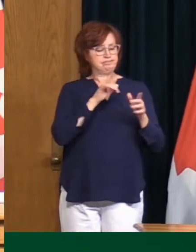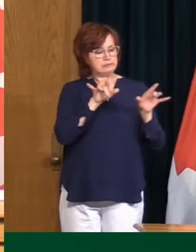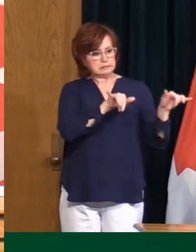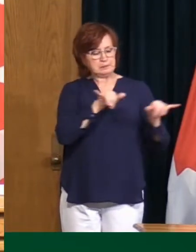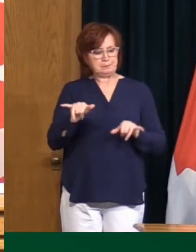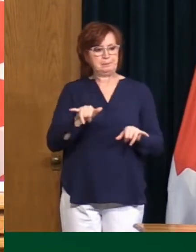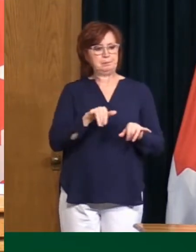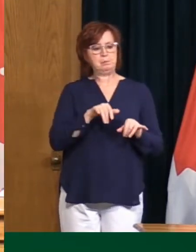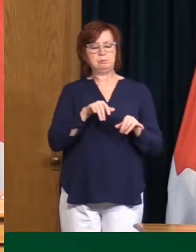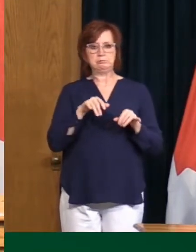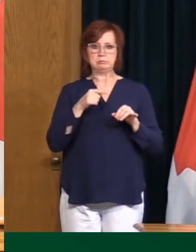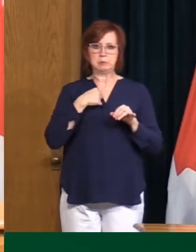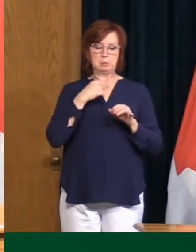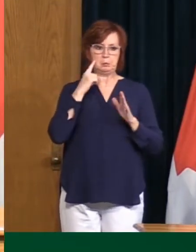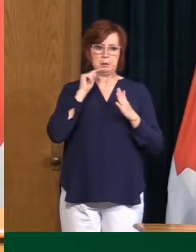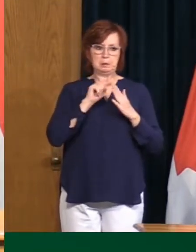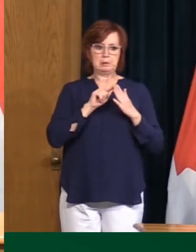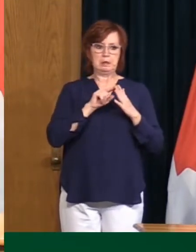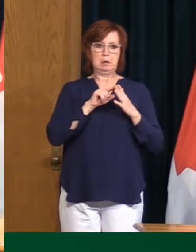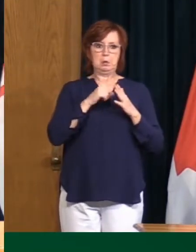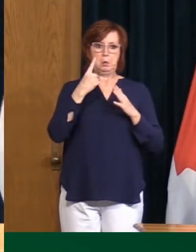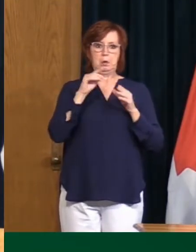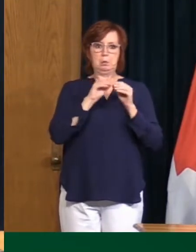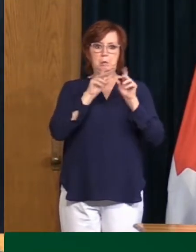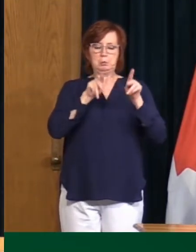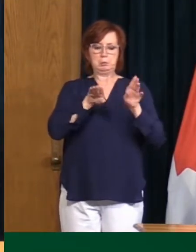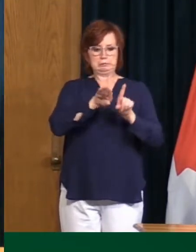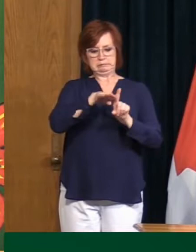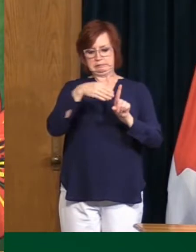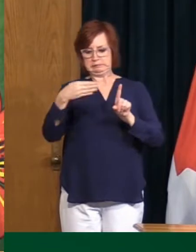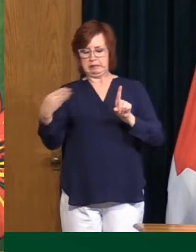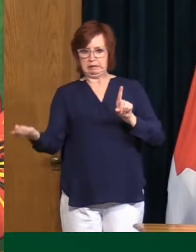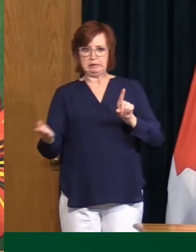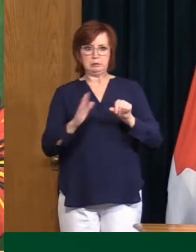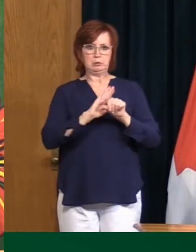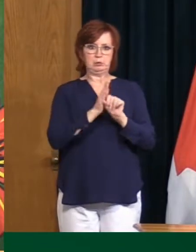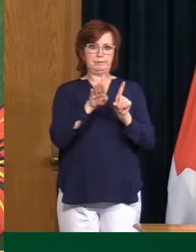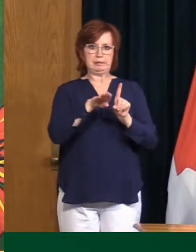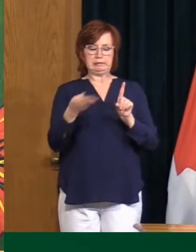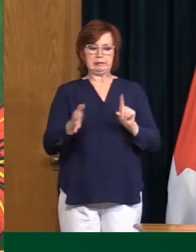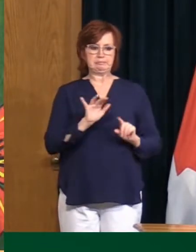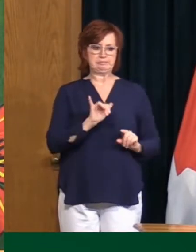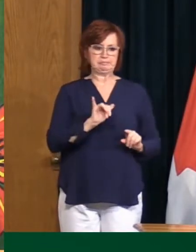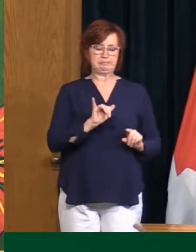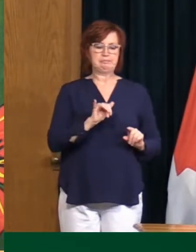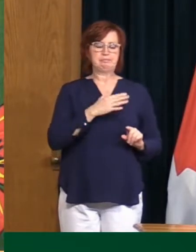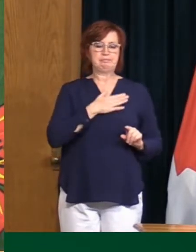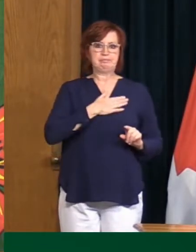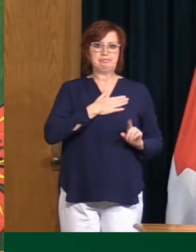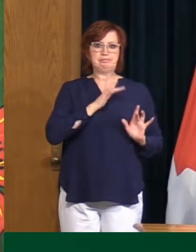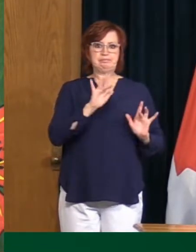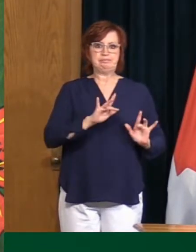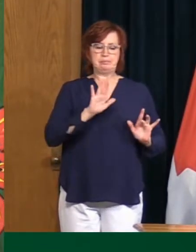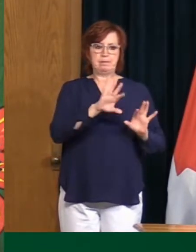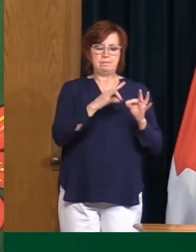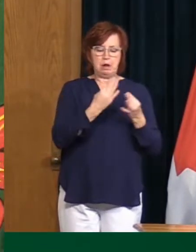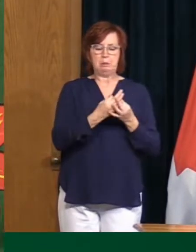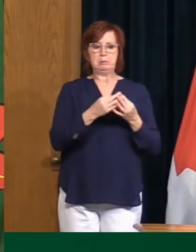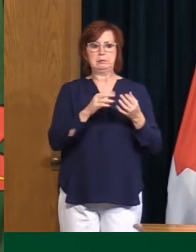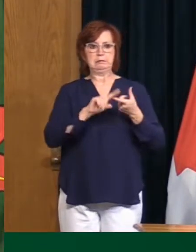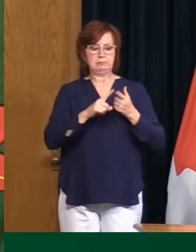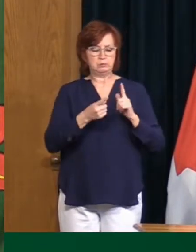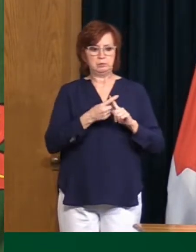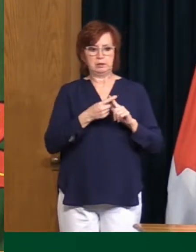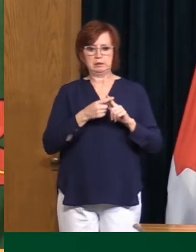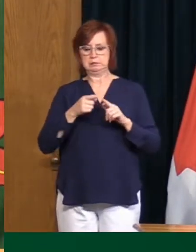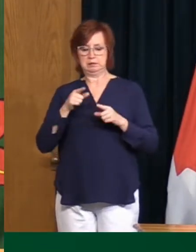another Saskatchewan resident from COVID-19. From Saskatchewan Health Authority, our board of directors, and all our staff, our hearts go out to the friends and